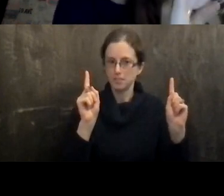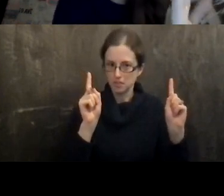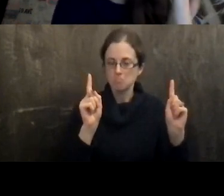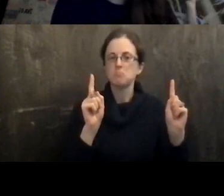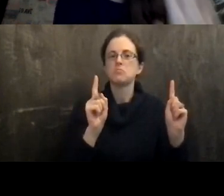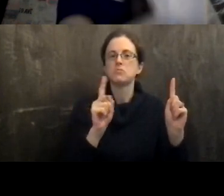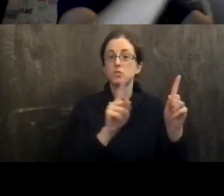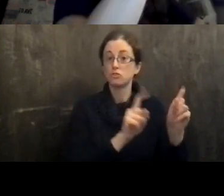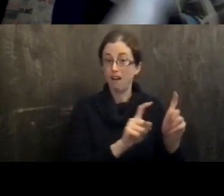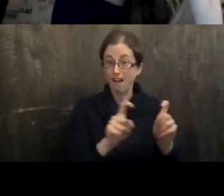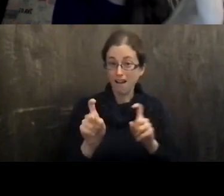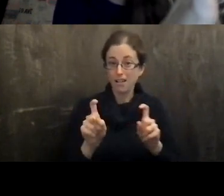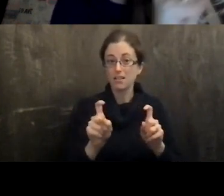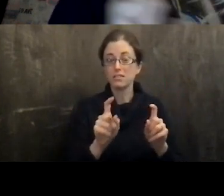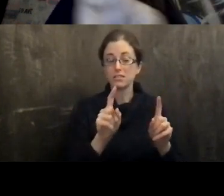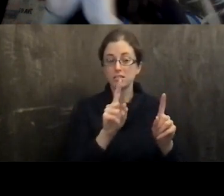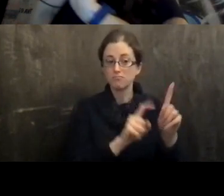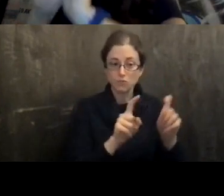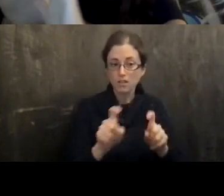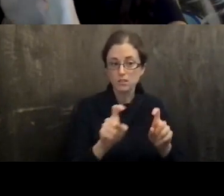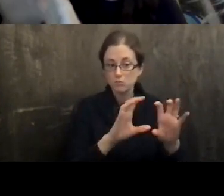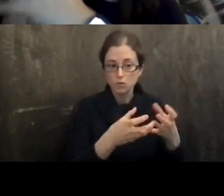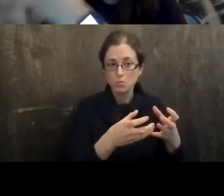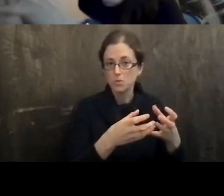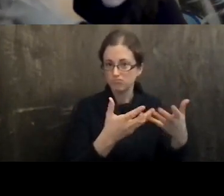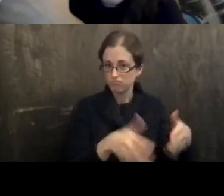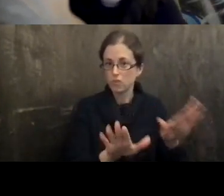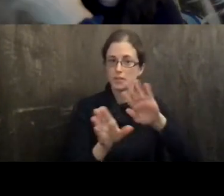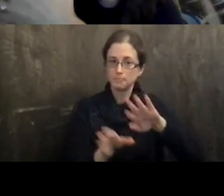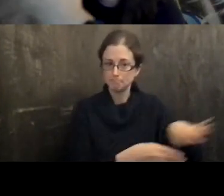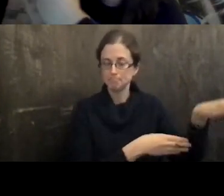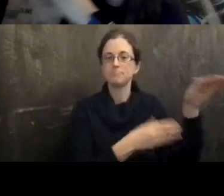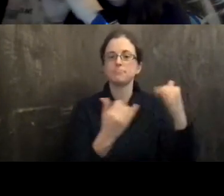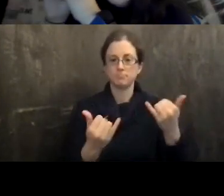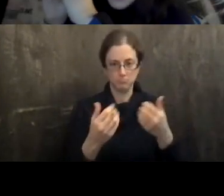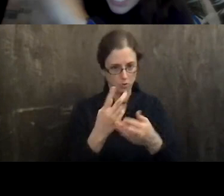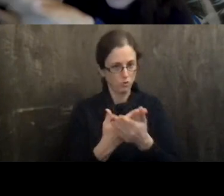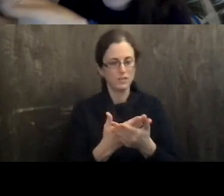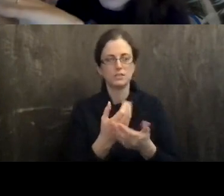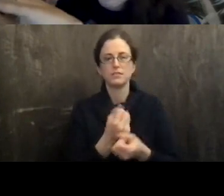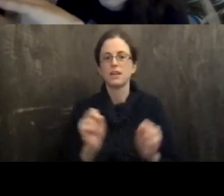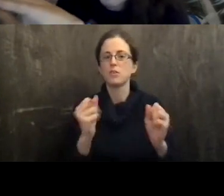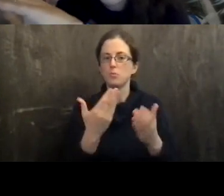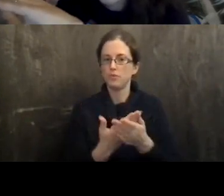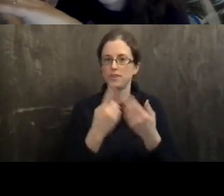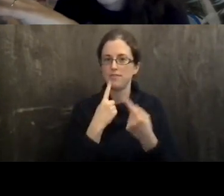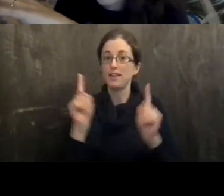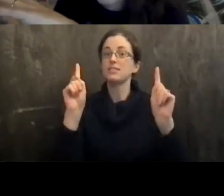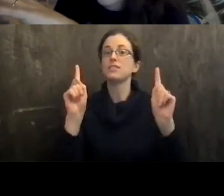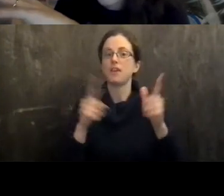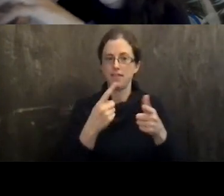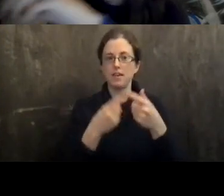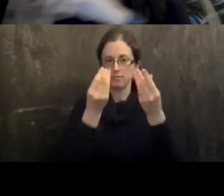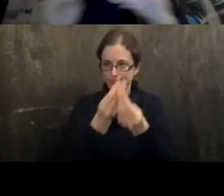trials are over, the scientific trials are over, the vaccine is proven to be safe and effective, and then it's available to the